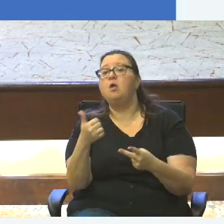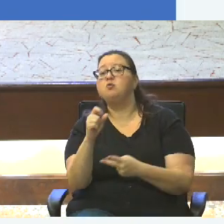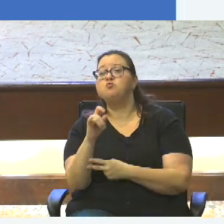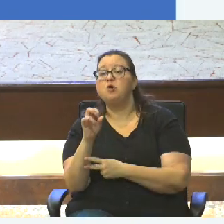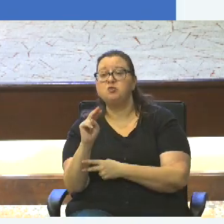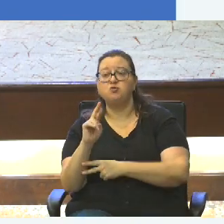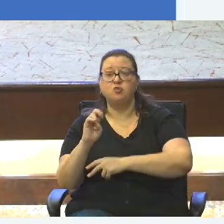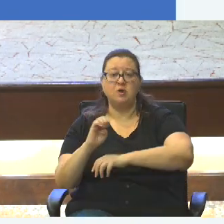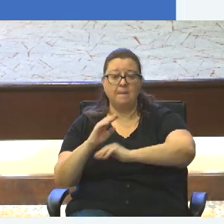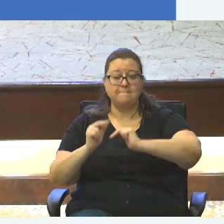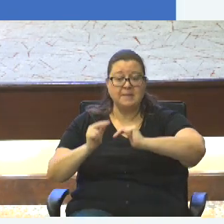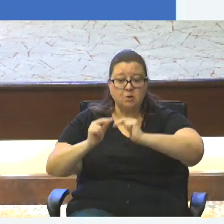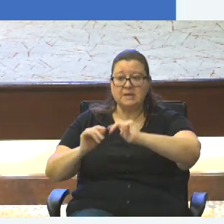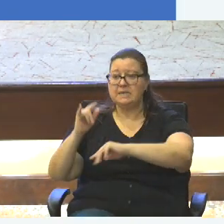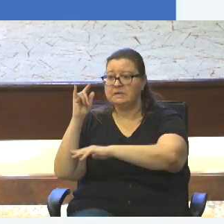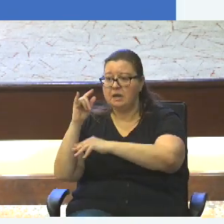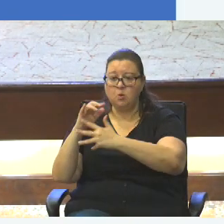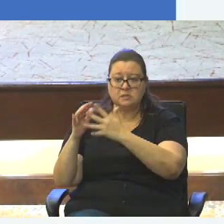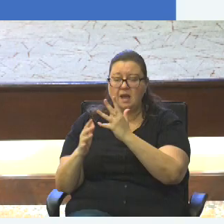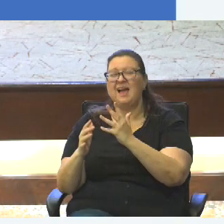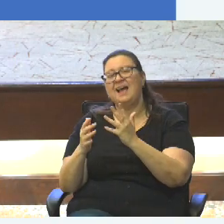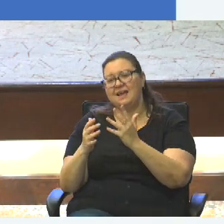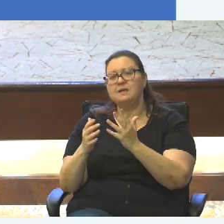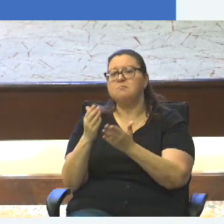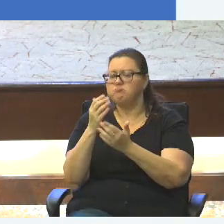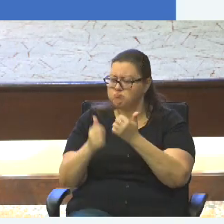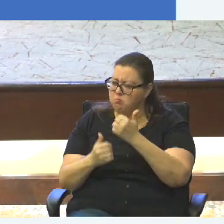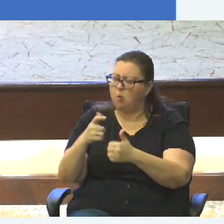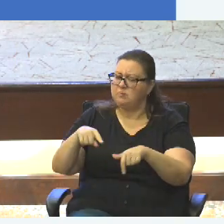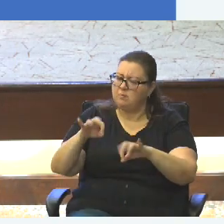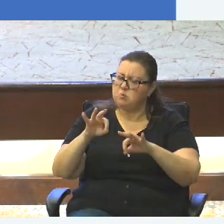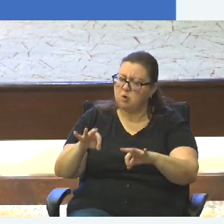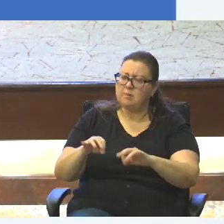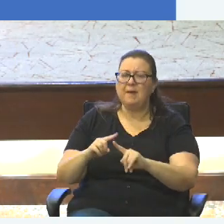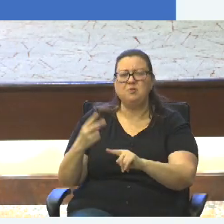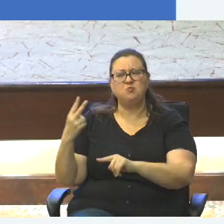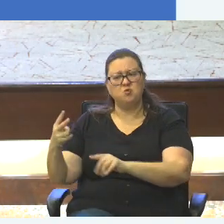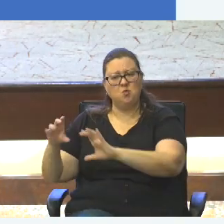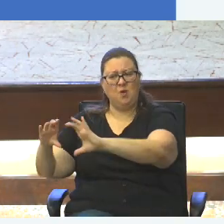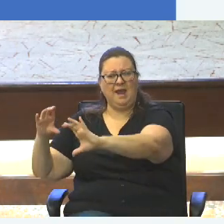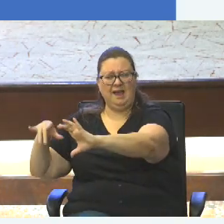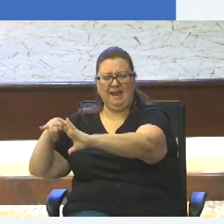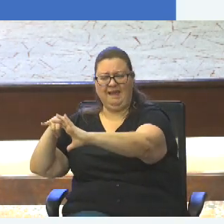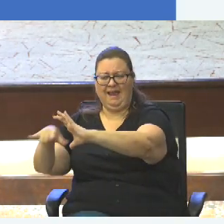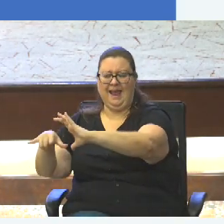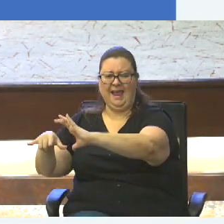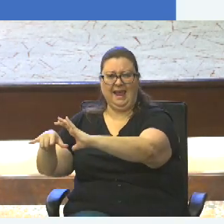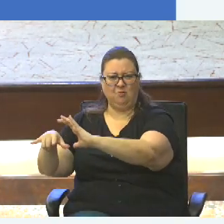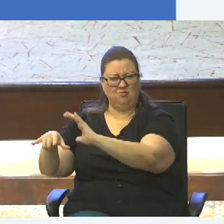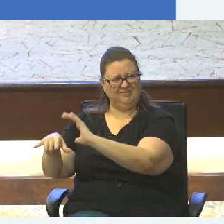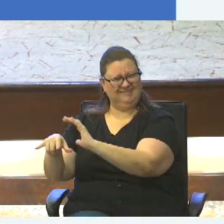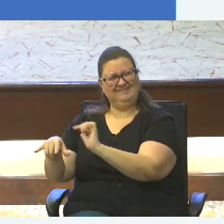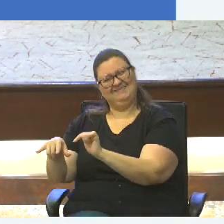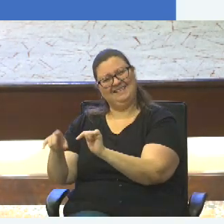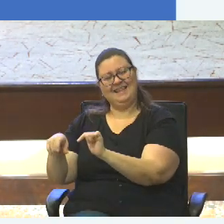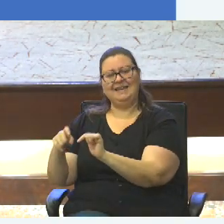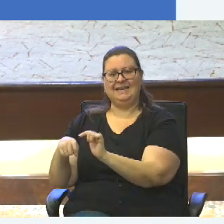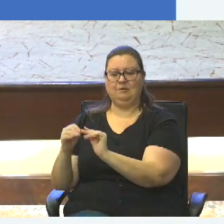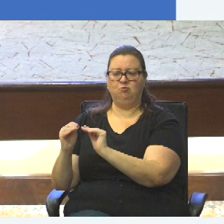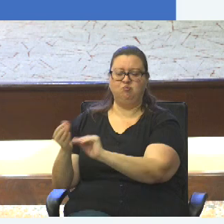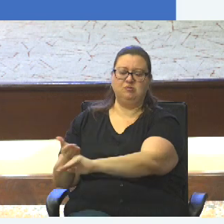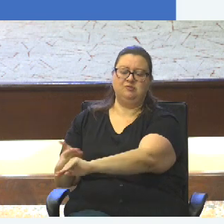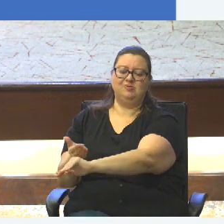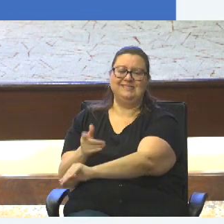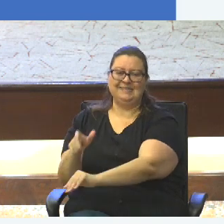to good condition. There are, however, 2 older deteriorated hangars on the airport that do require attention and will need to be addressed